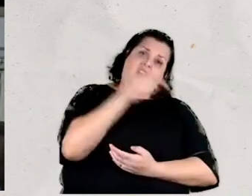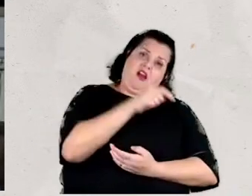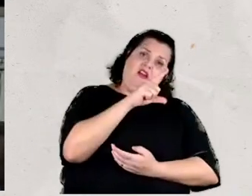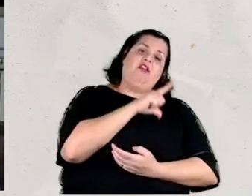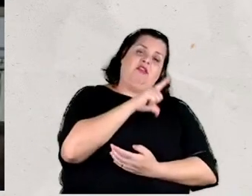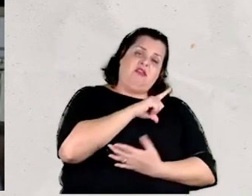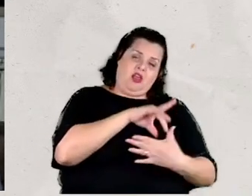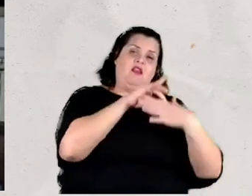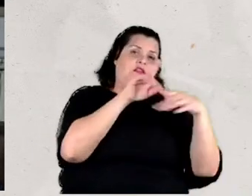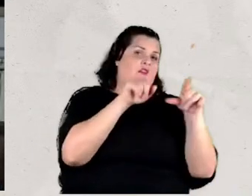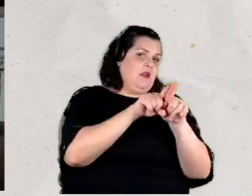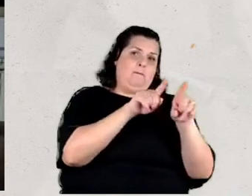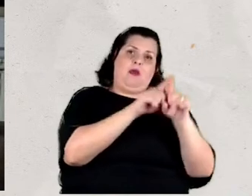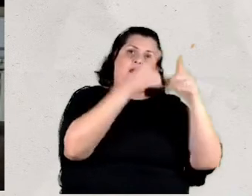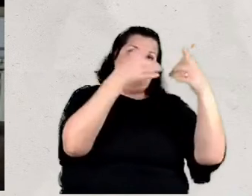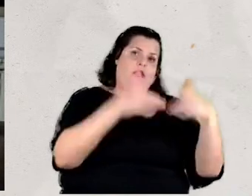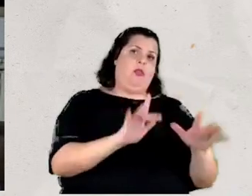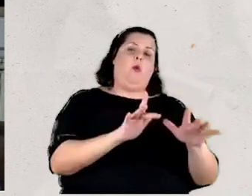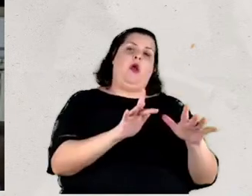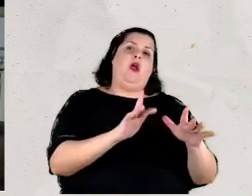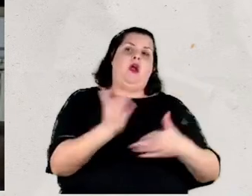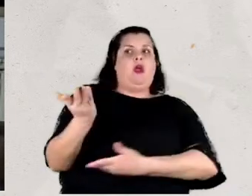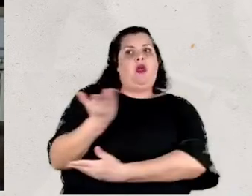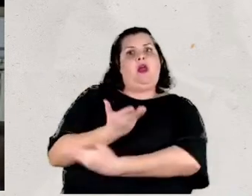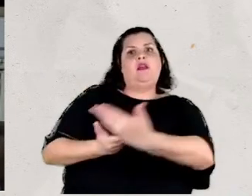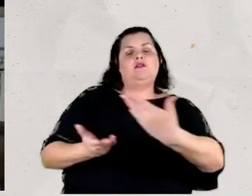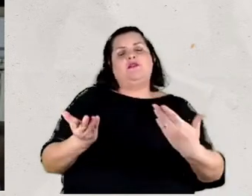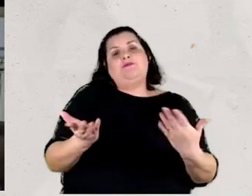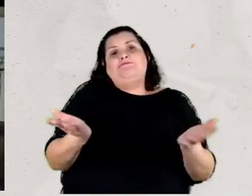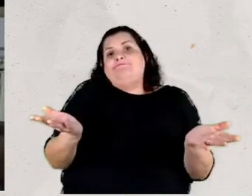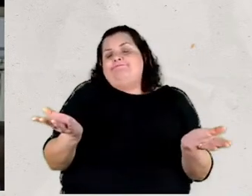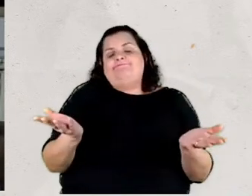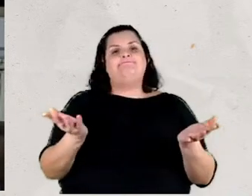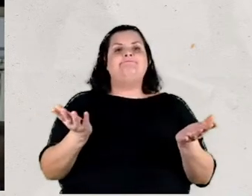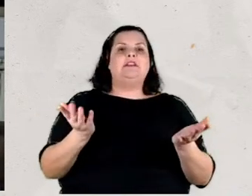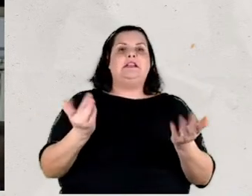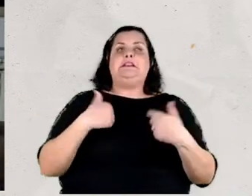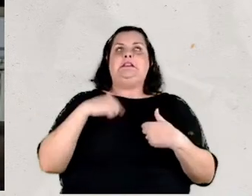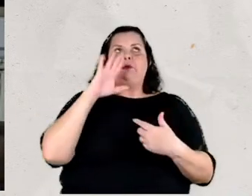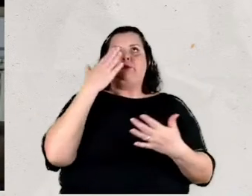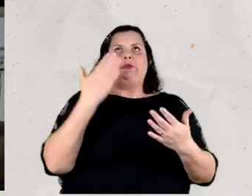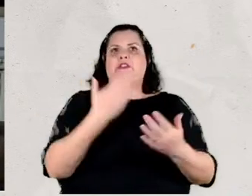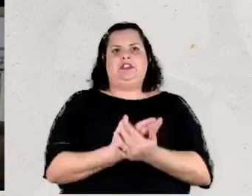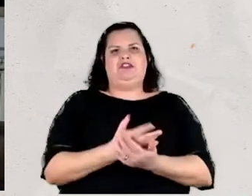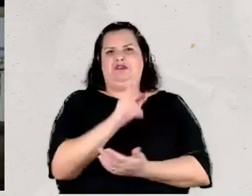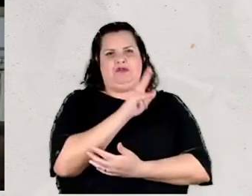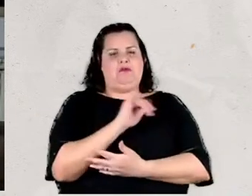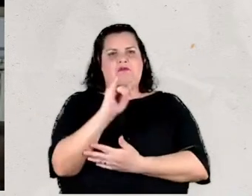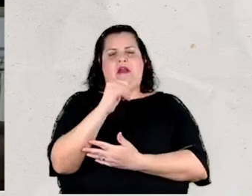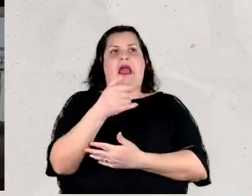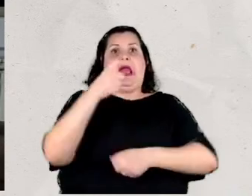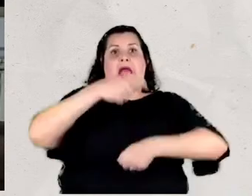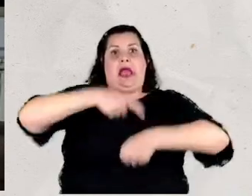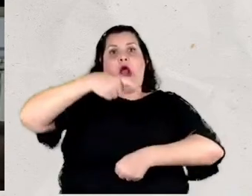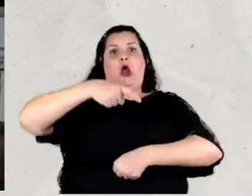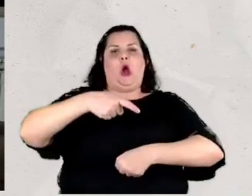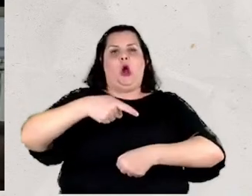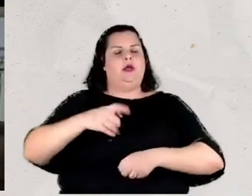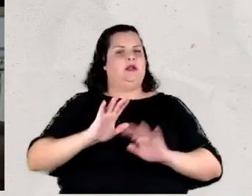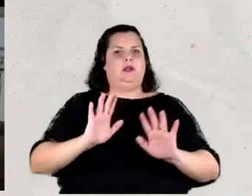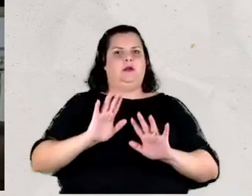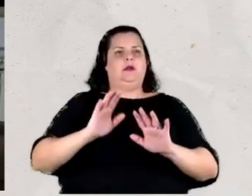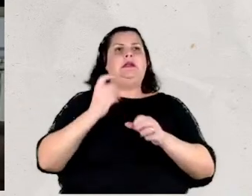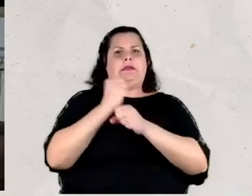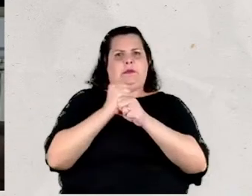I believe, or 15 years ago, there was an Israeli majority for a two-state solution. But people get